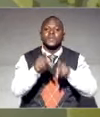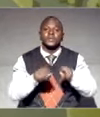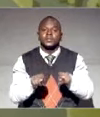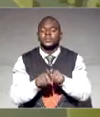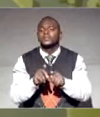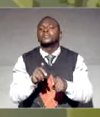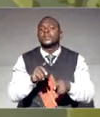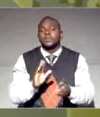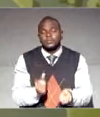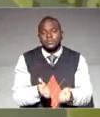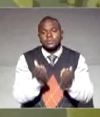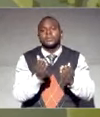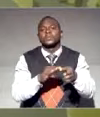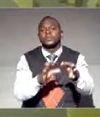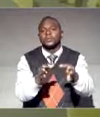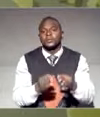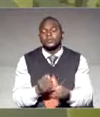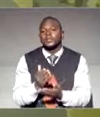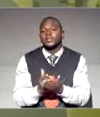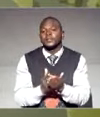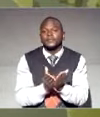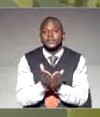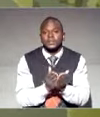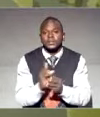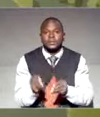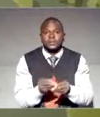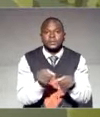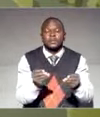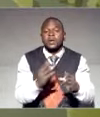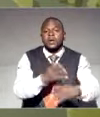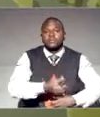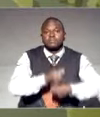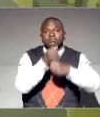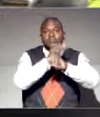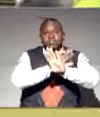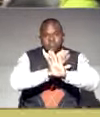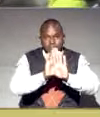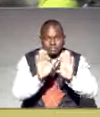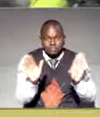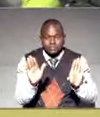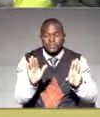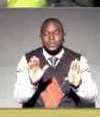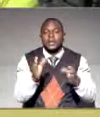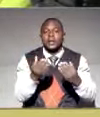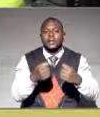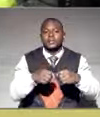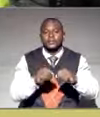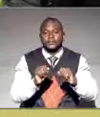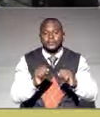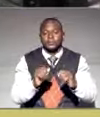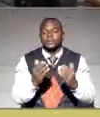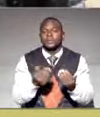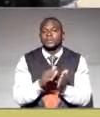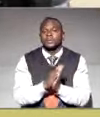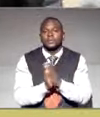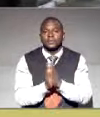improving accountability and service delivery through promotion of budget transparency activities. Here